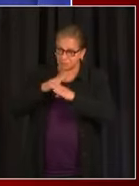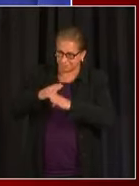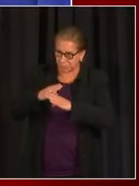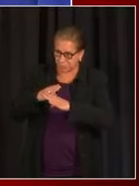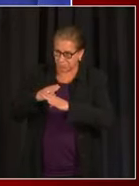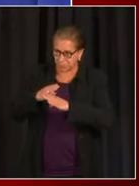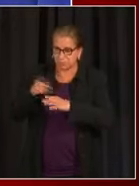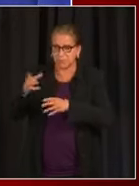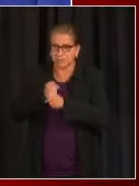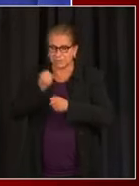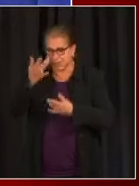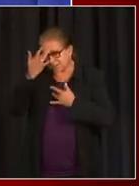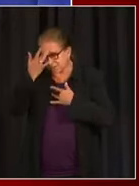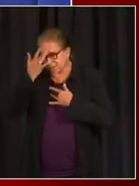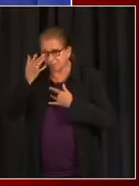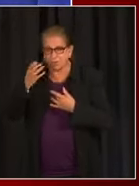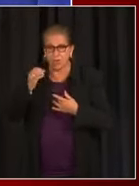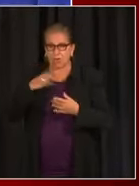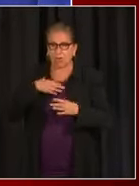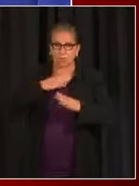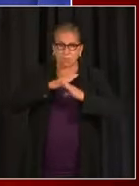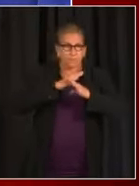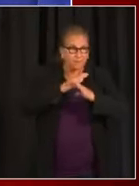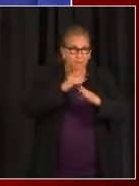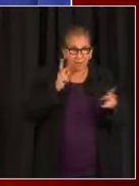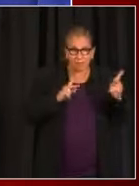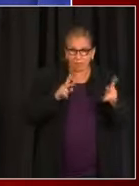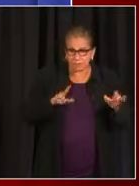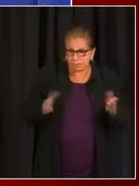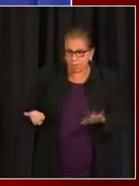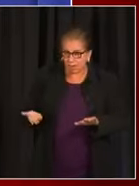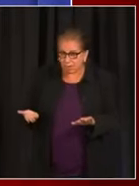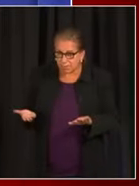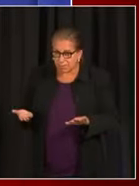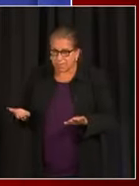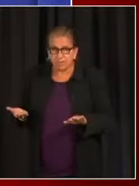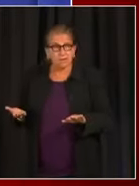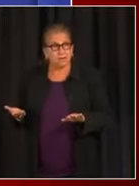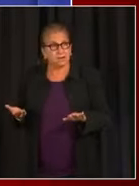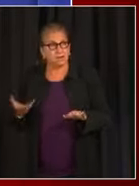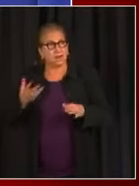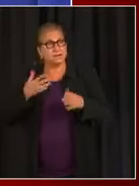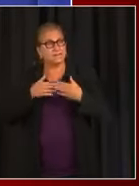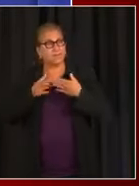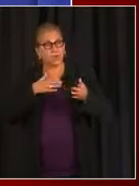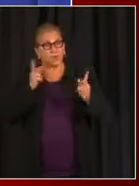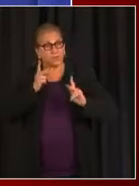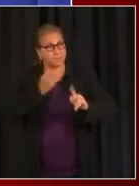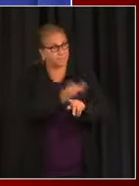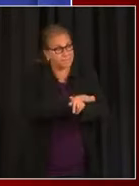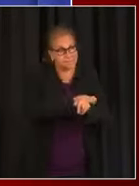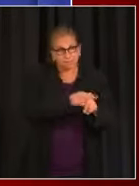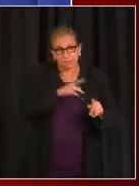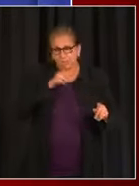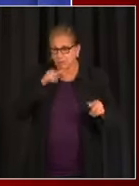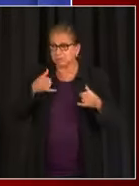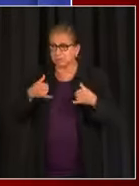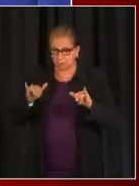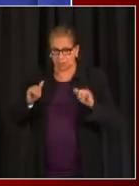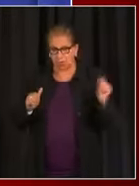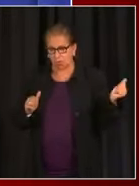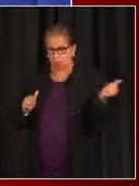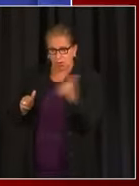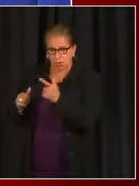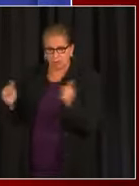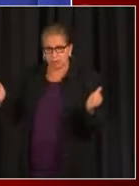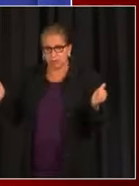So again, it is not the prevailing thought of many people who have been vaccinated. We have many DC residents who are fully